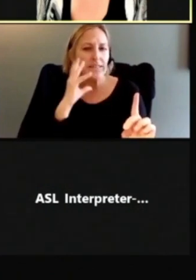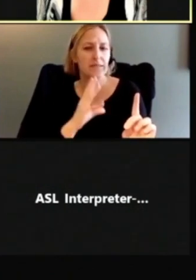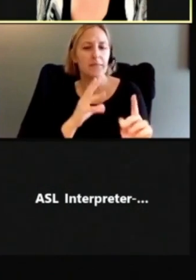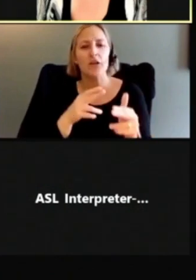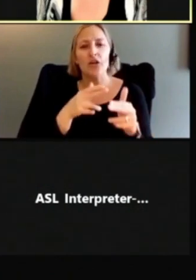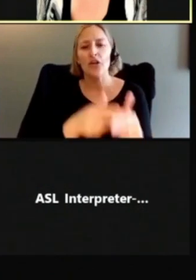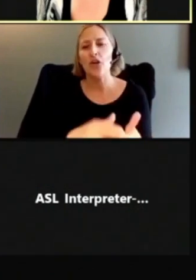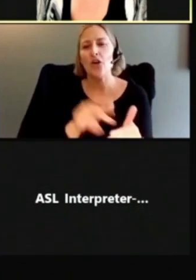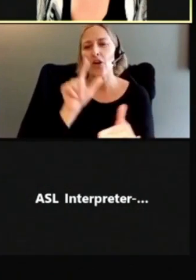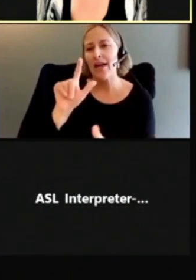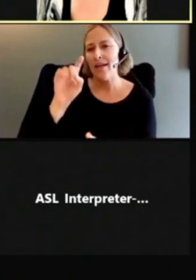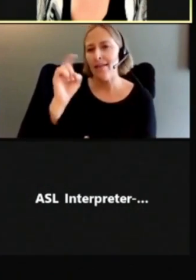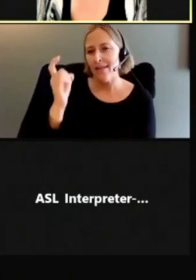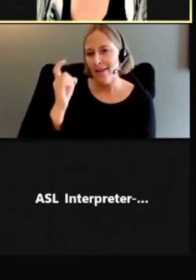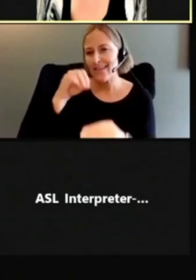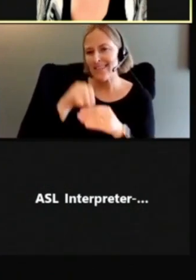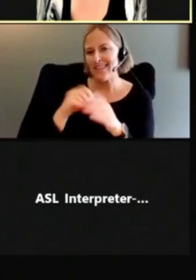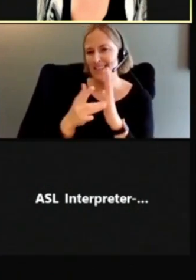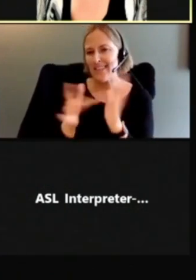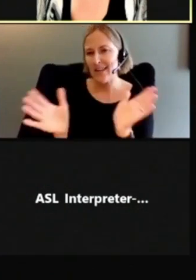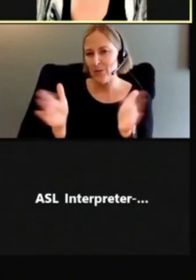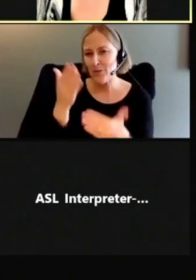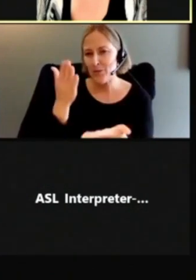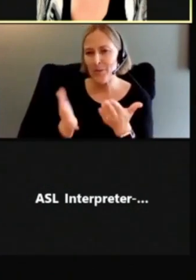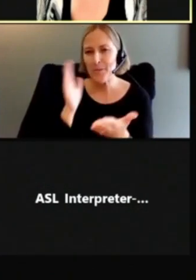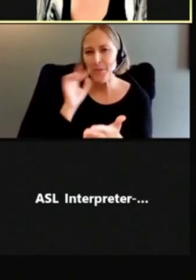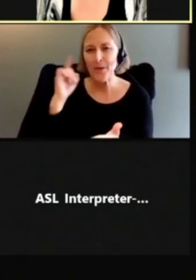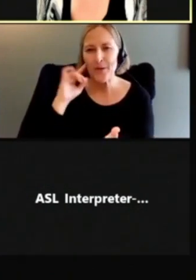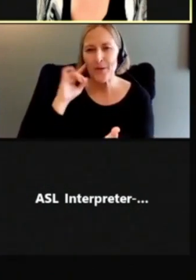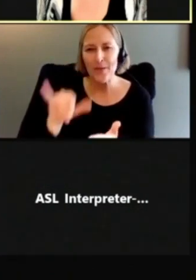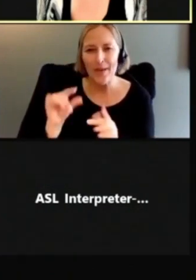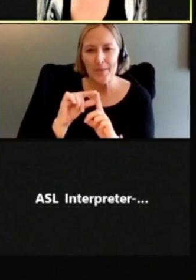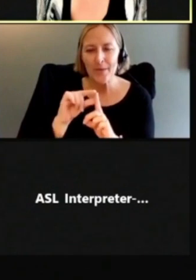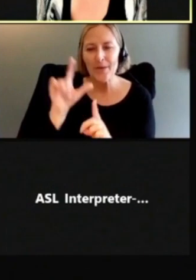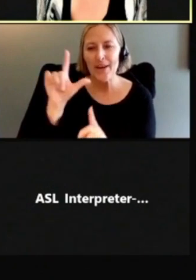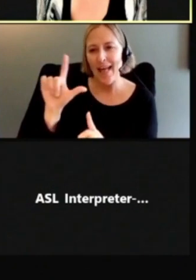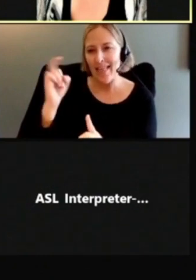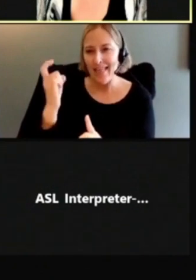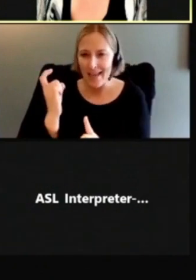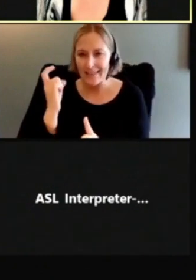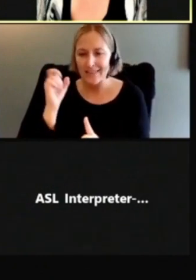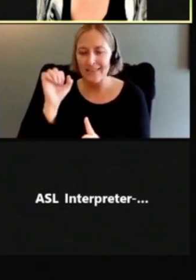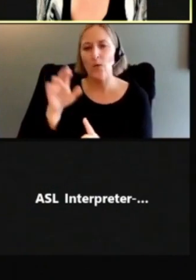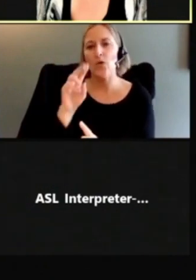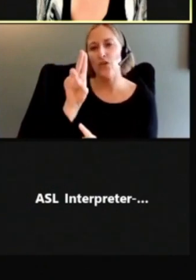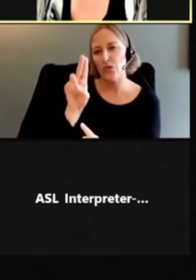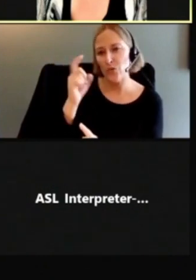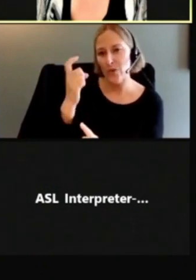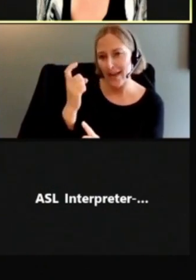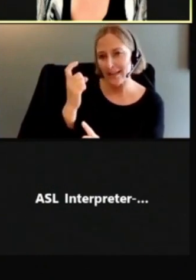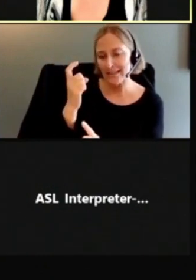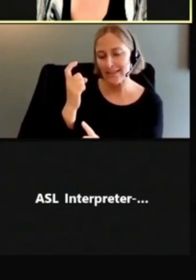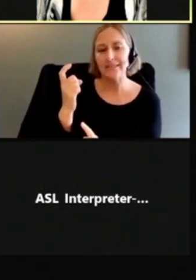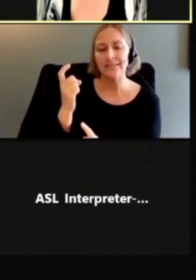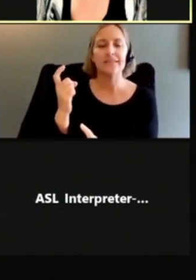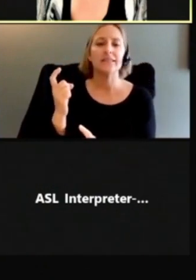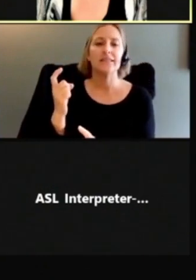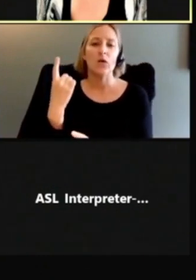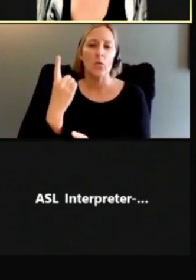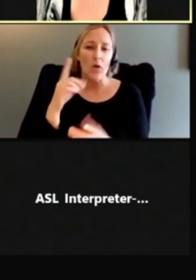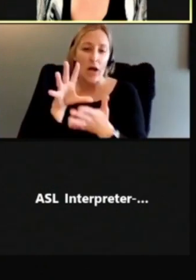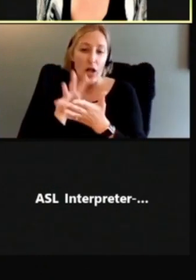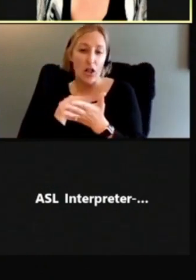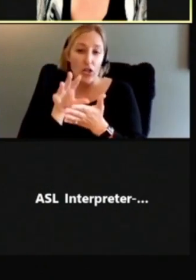in the tech realm. You might hear that lingo thrown around somewhere, LX or UX. Differences, one is